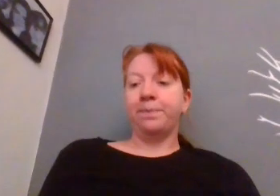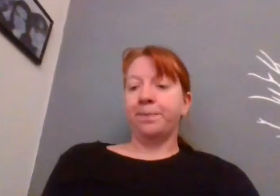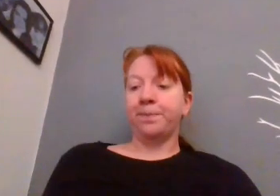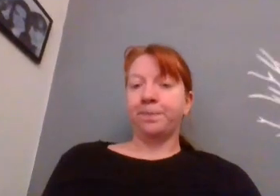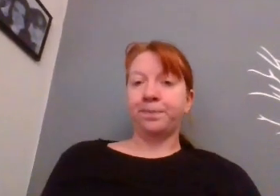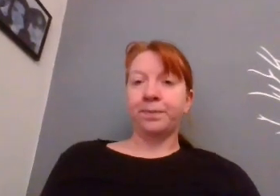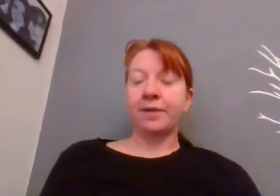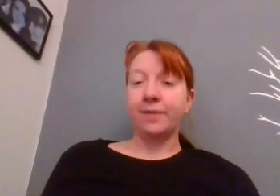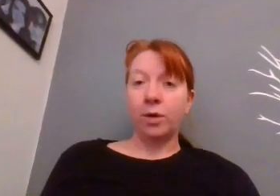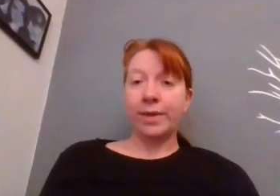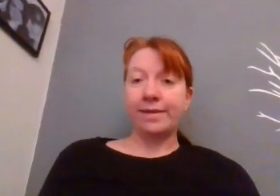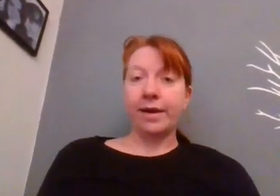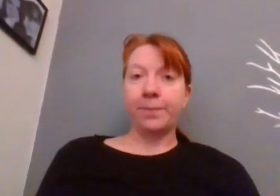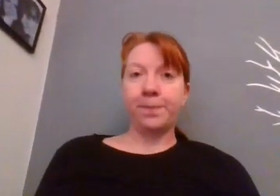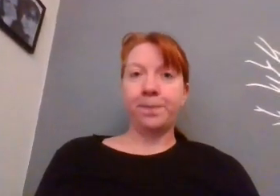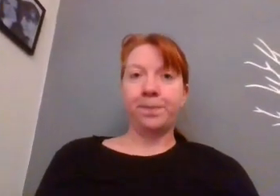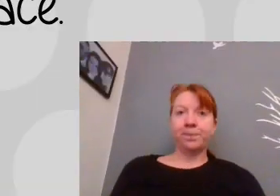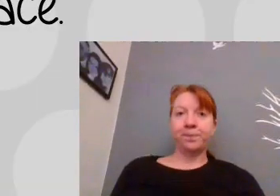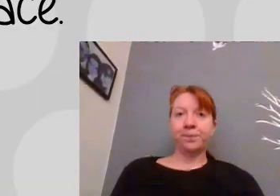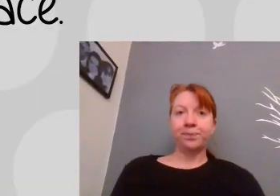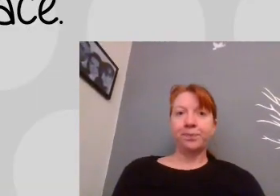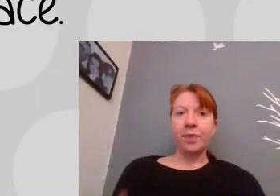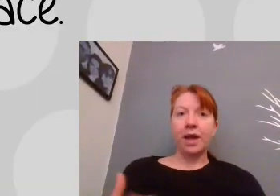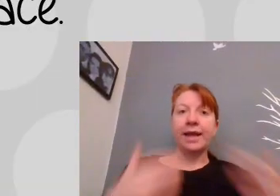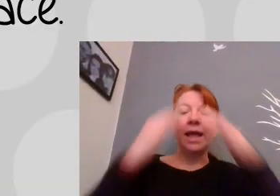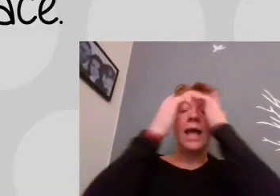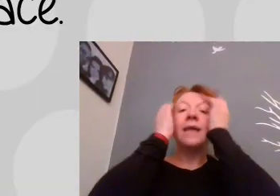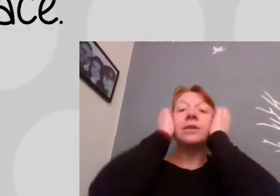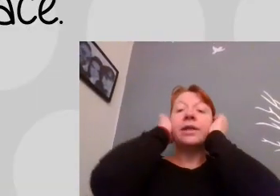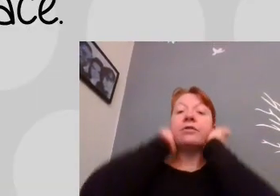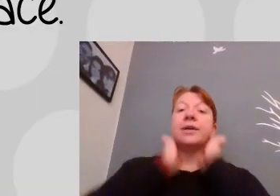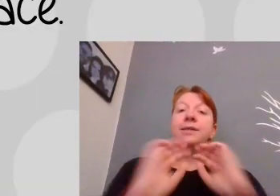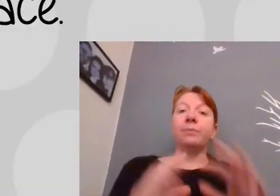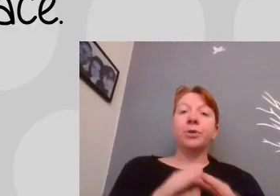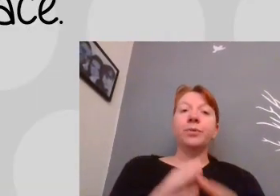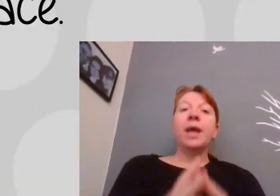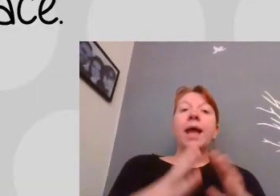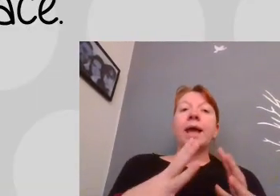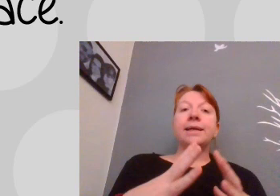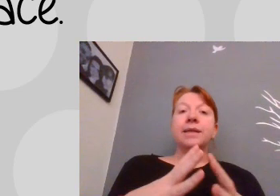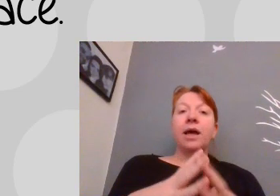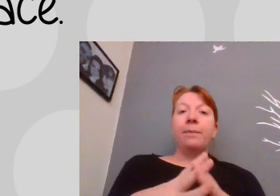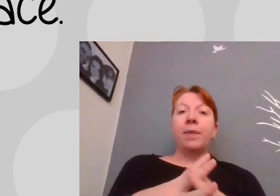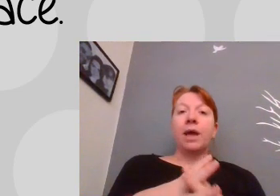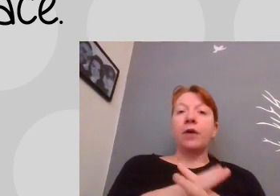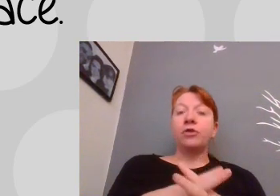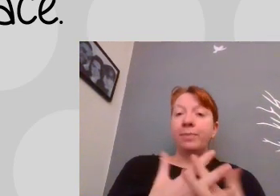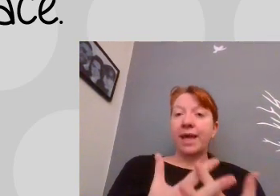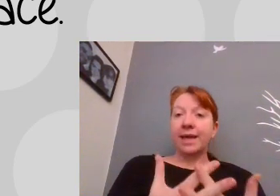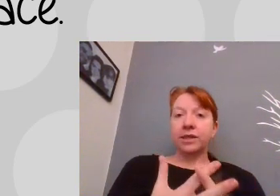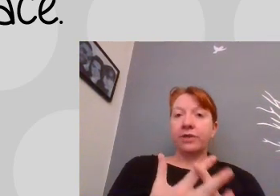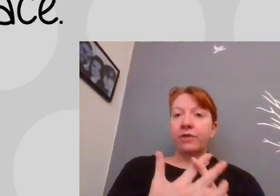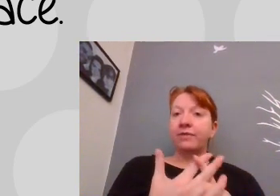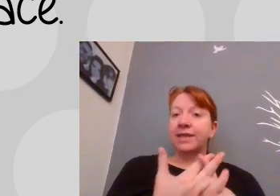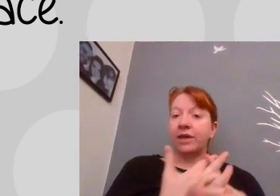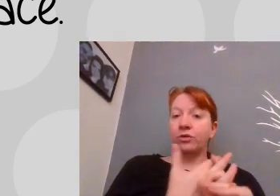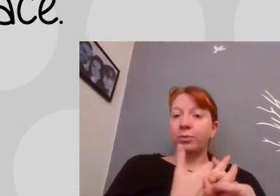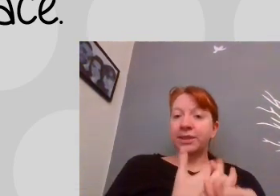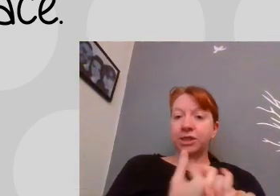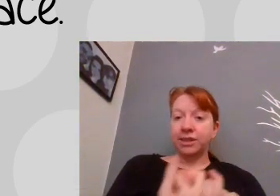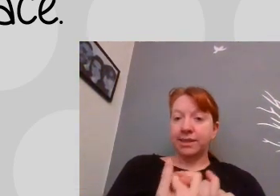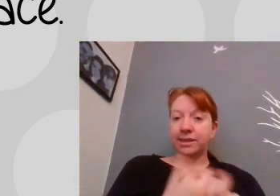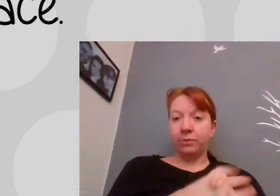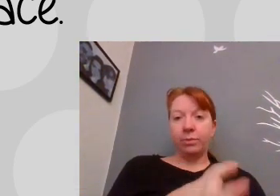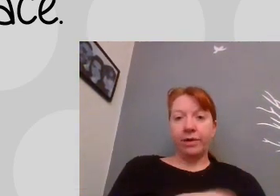time, slowing it down. Okay, so another example is our GPS, our